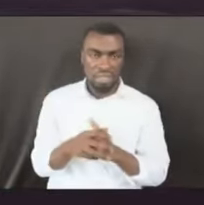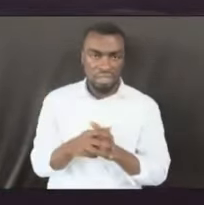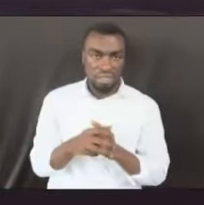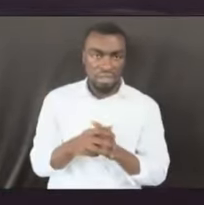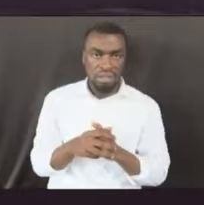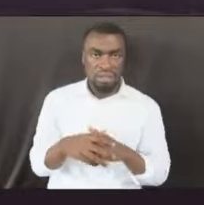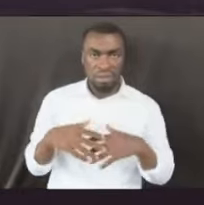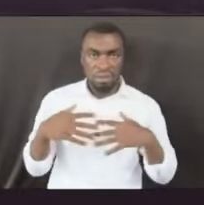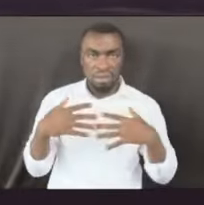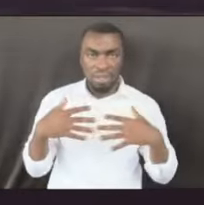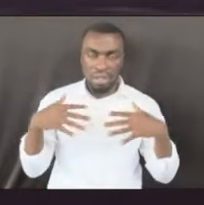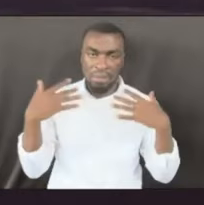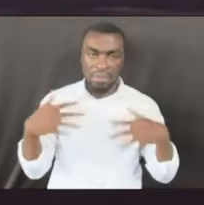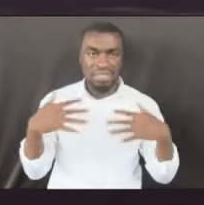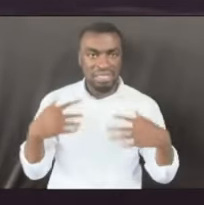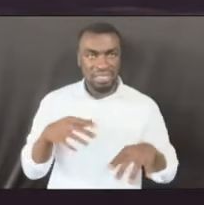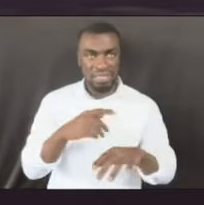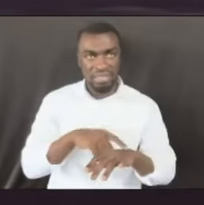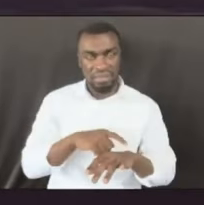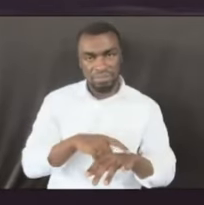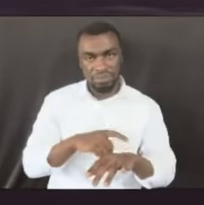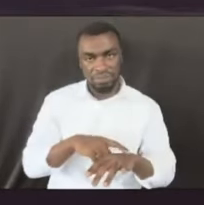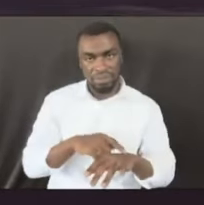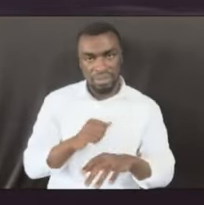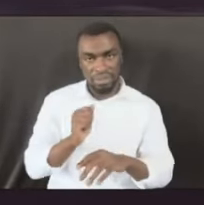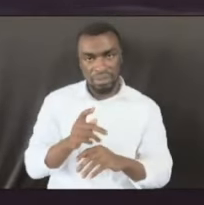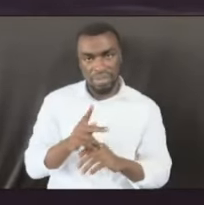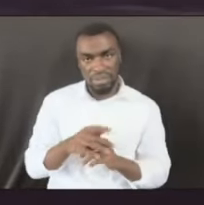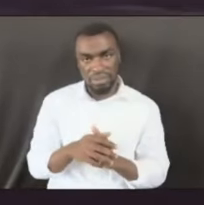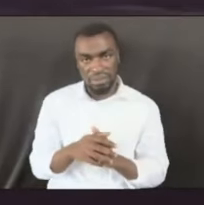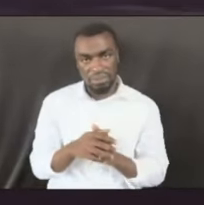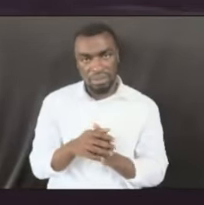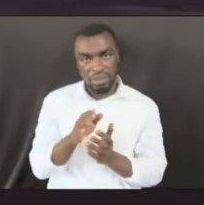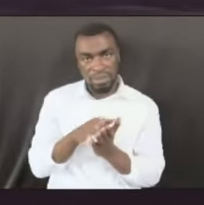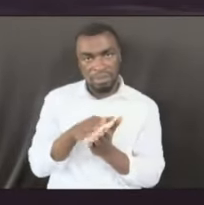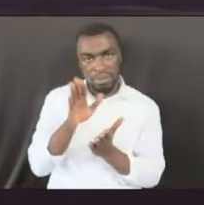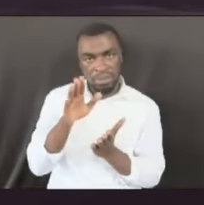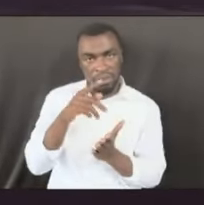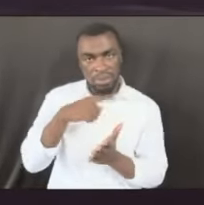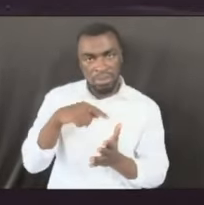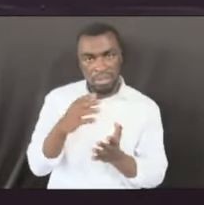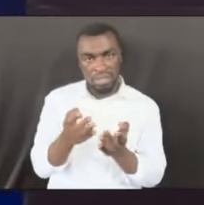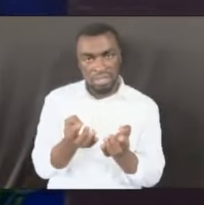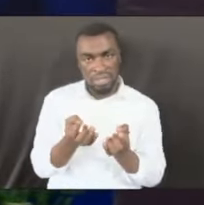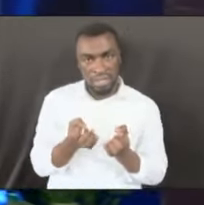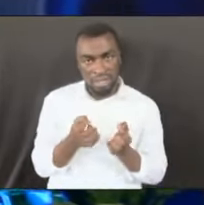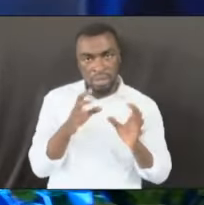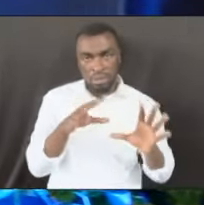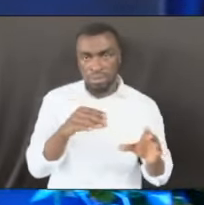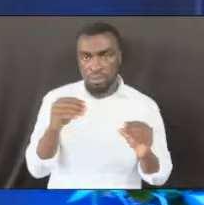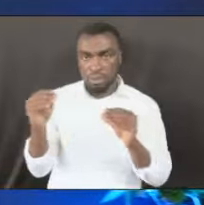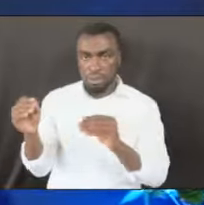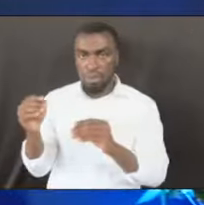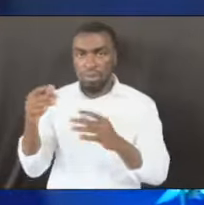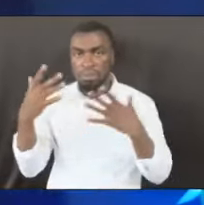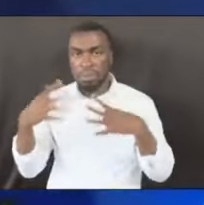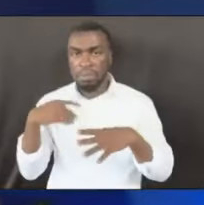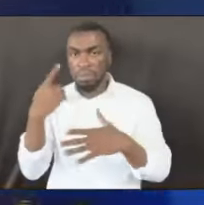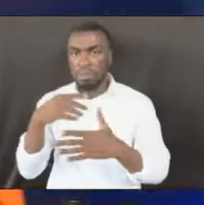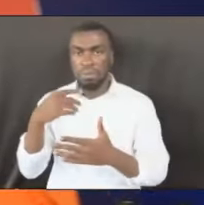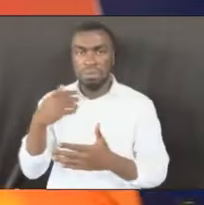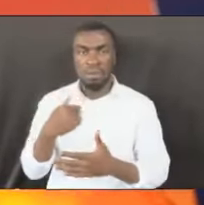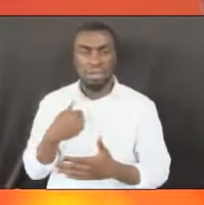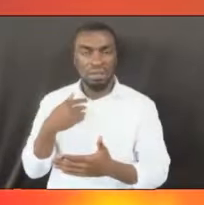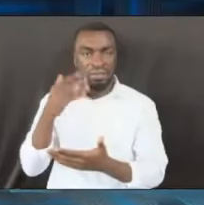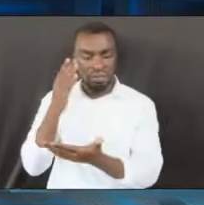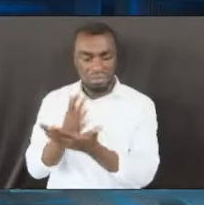time. Yes, that is okay. But more than that, we need to go to those ones that do not have the truth as yet.